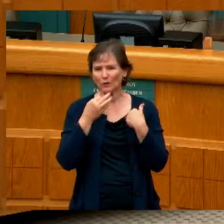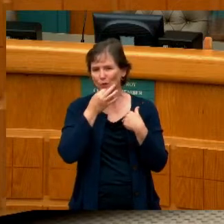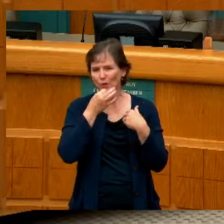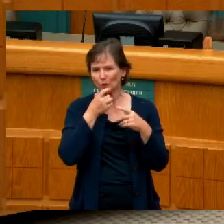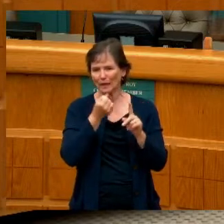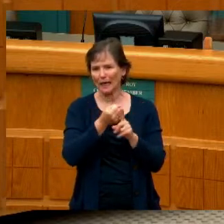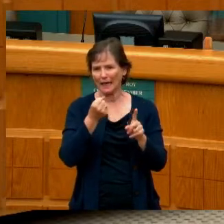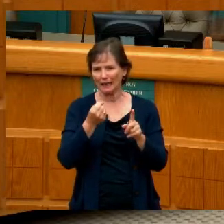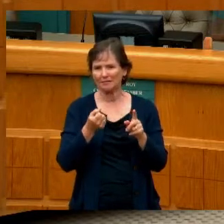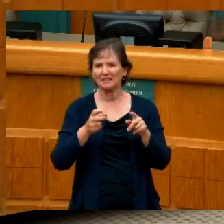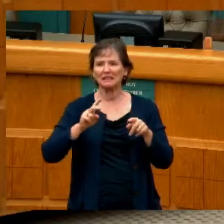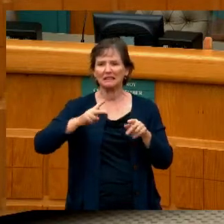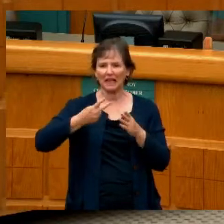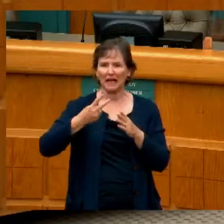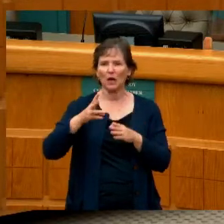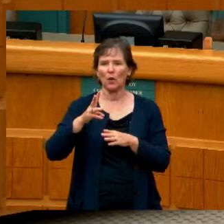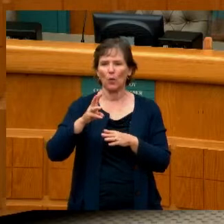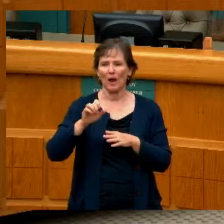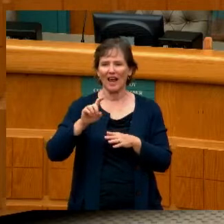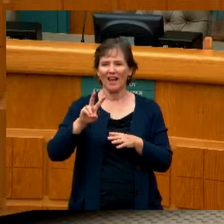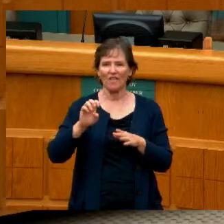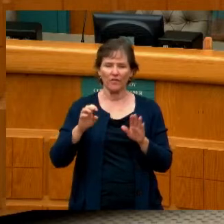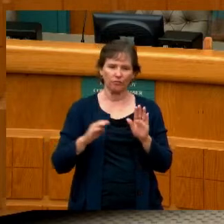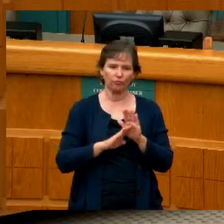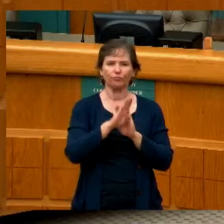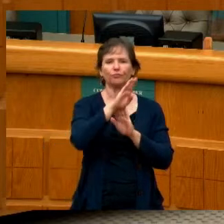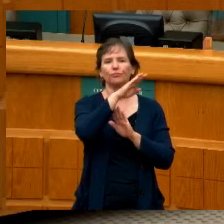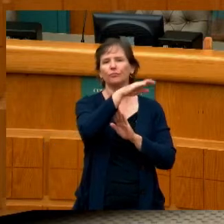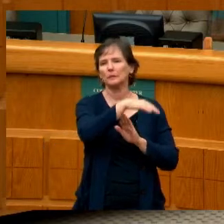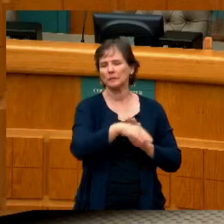these numbers combined do indicate that we're on